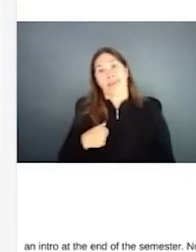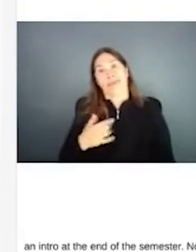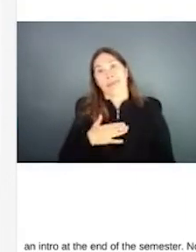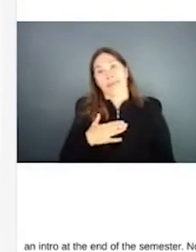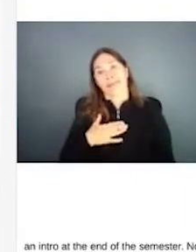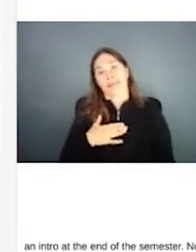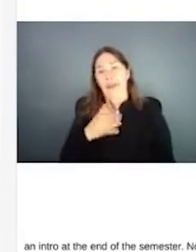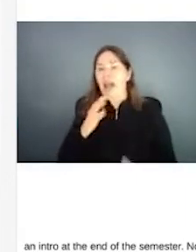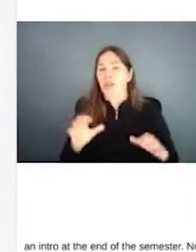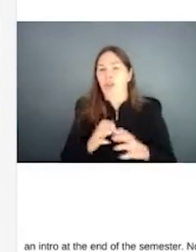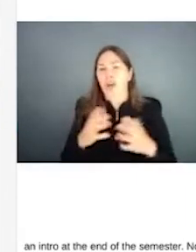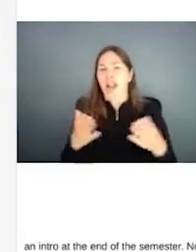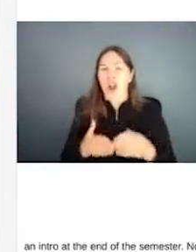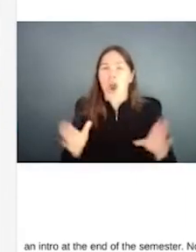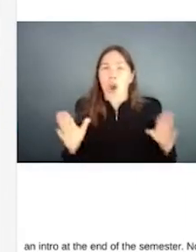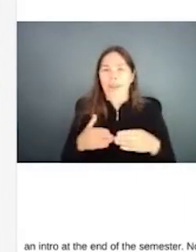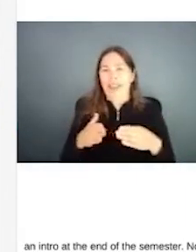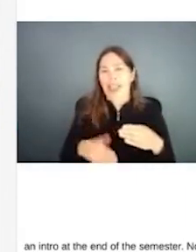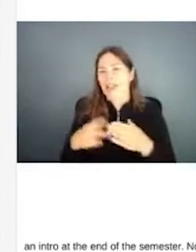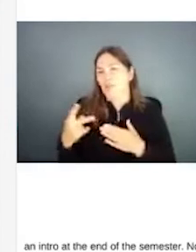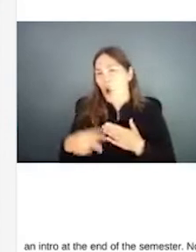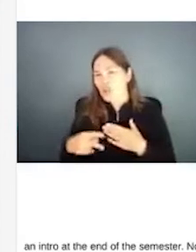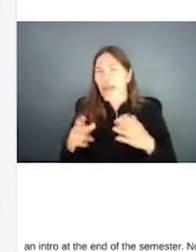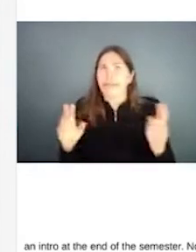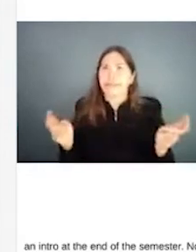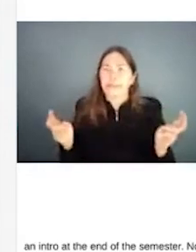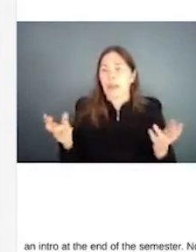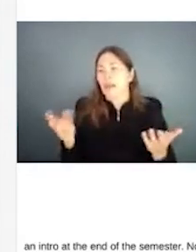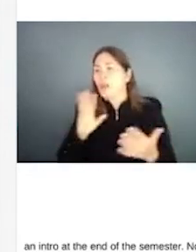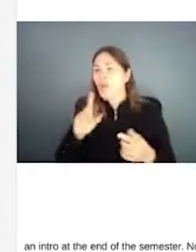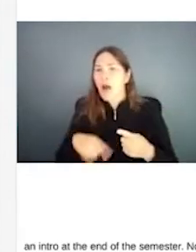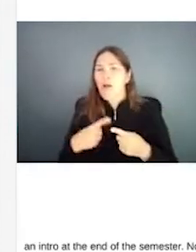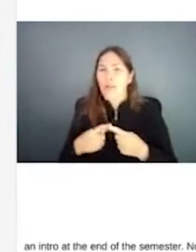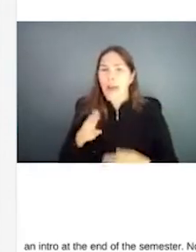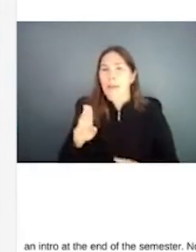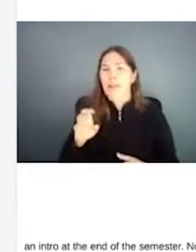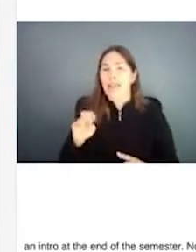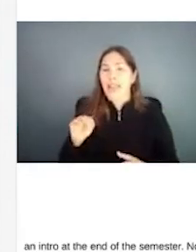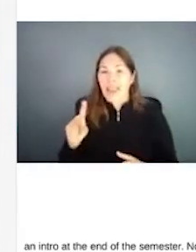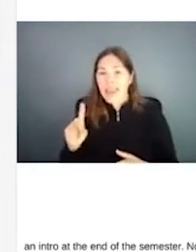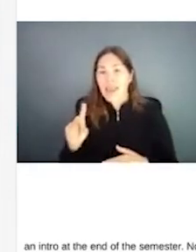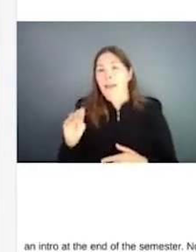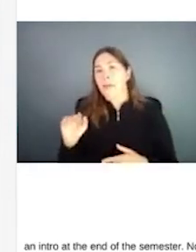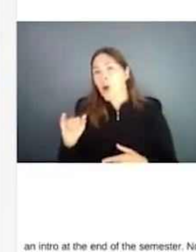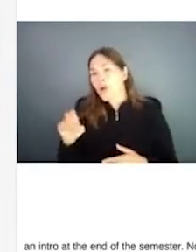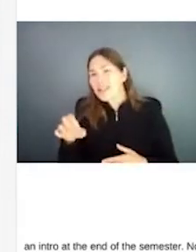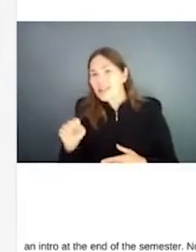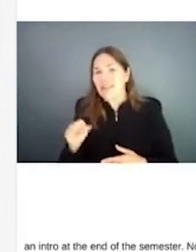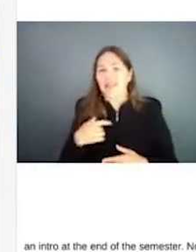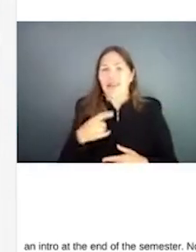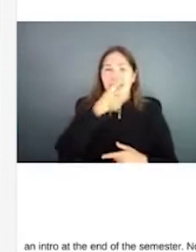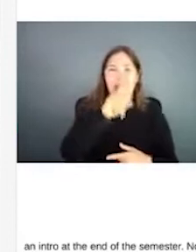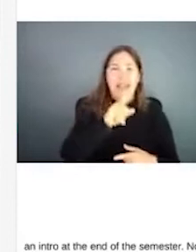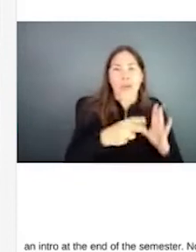I do a lot of open-ended projects where, we'll talk about blend modes. I'll demo blend modes. The kids will demo